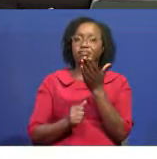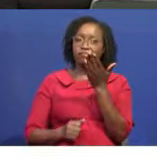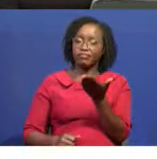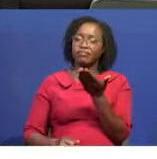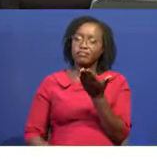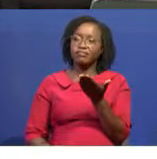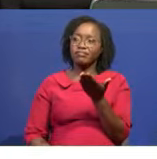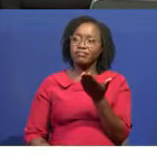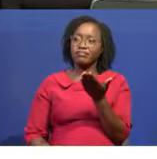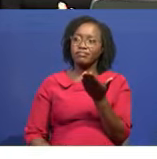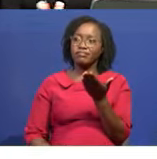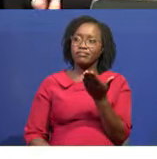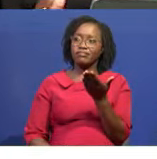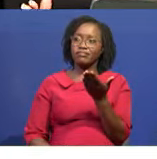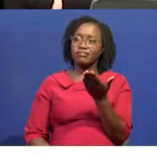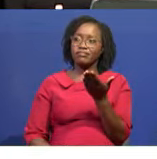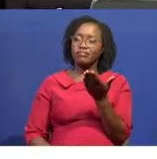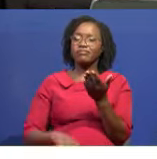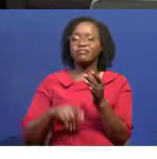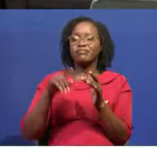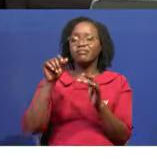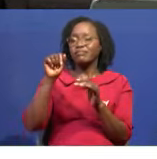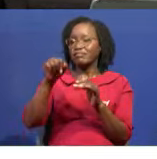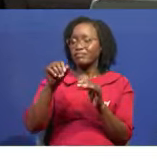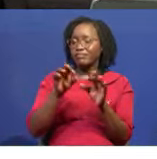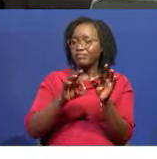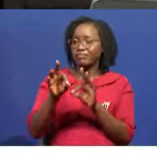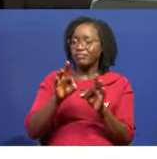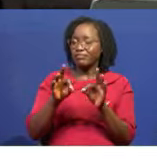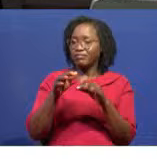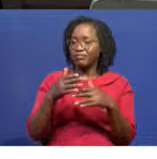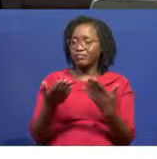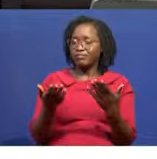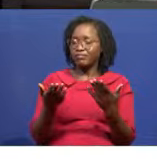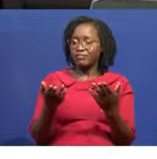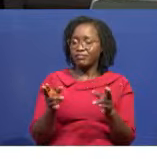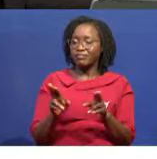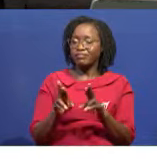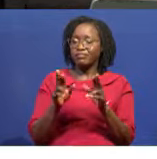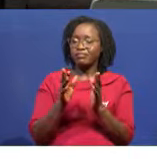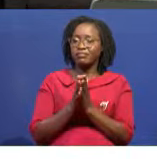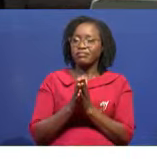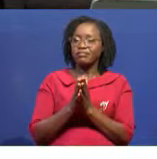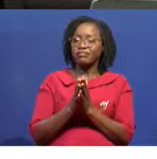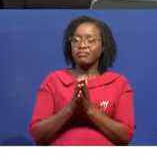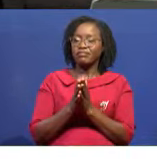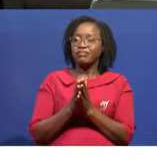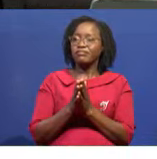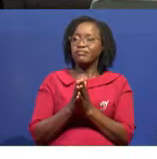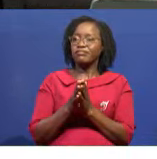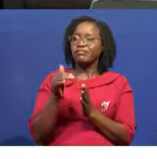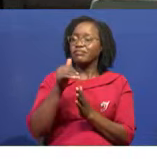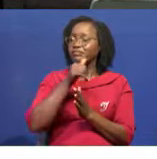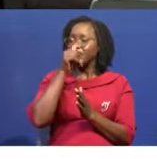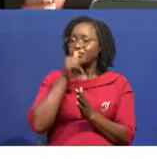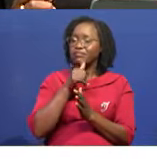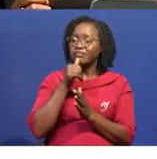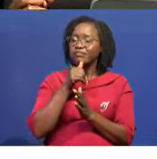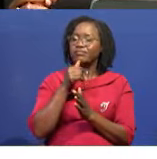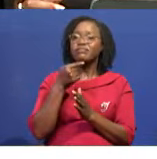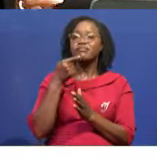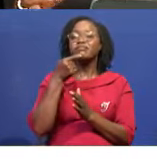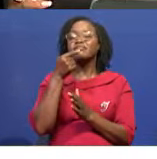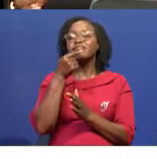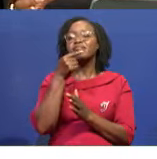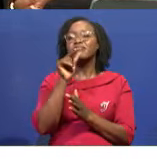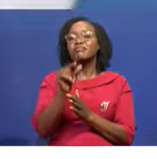and they are best placed to tell us how that is going on for them. But there's a whistleblower bill that is to structure